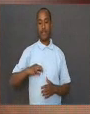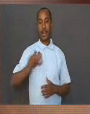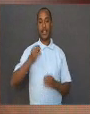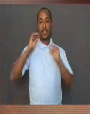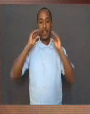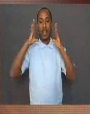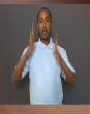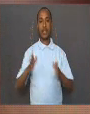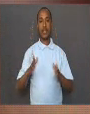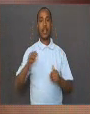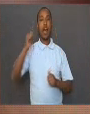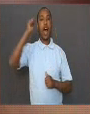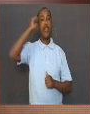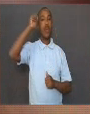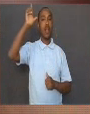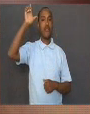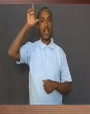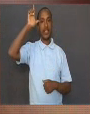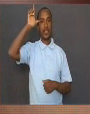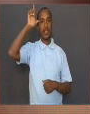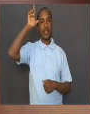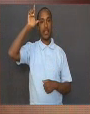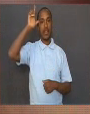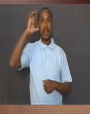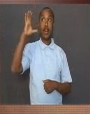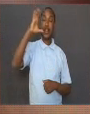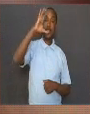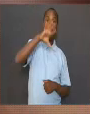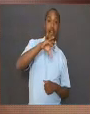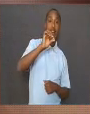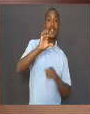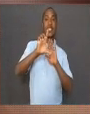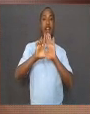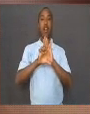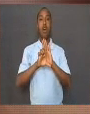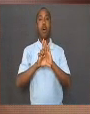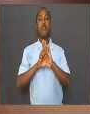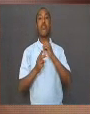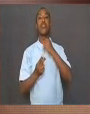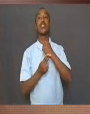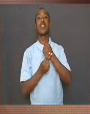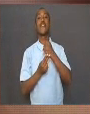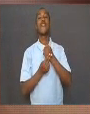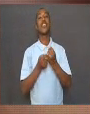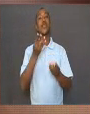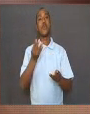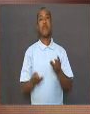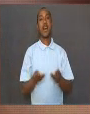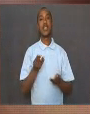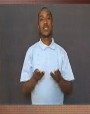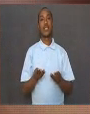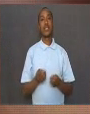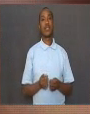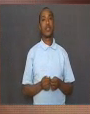French chemist Antoine Lavoisier discovered the law of conservation